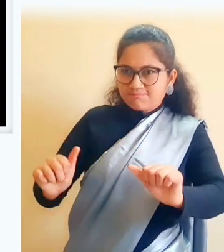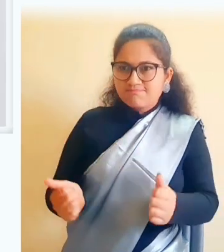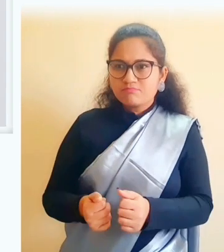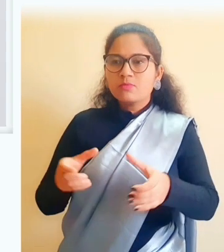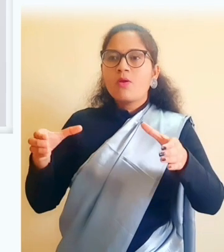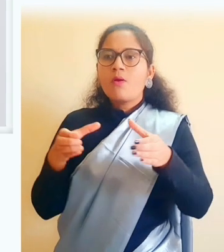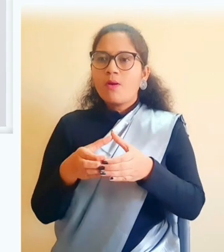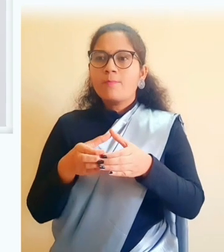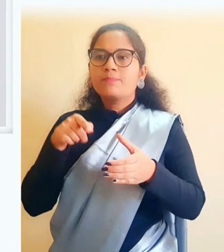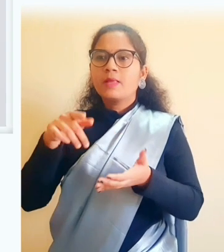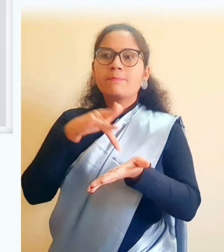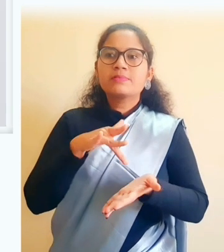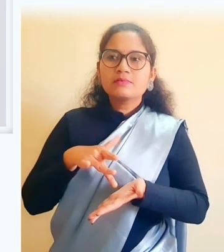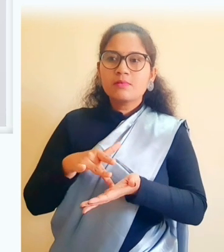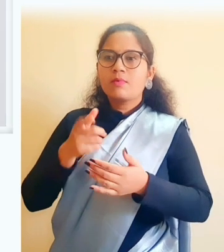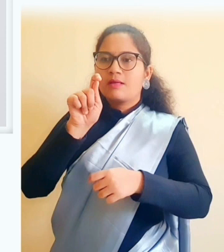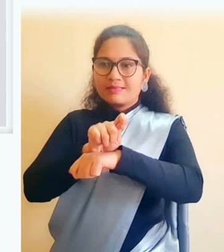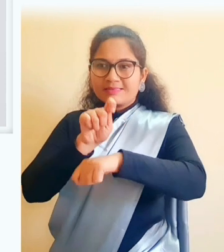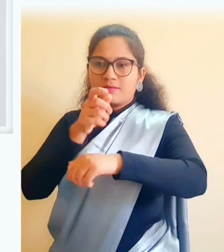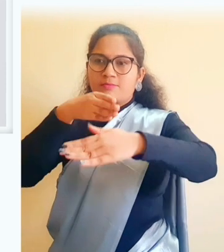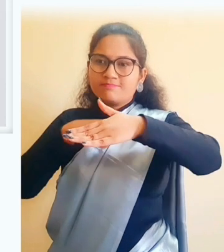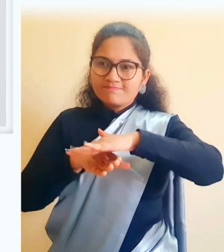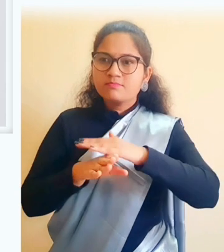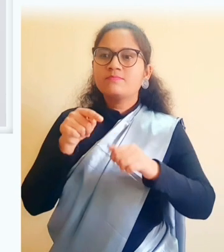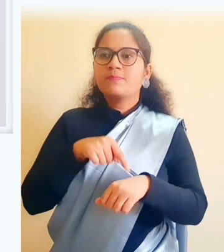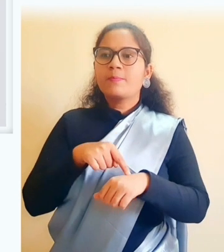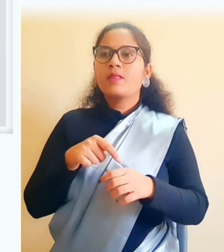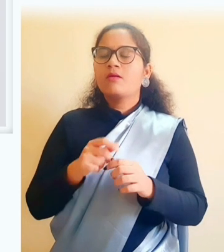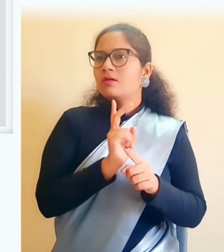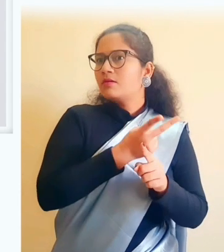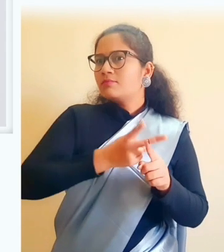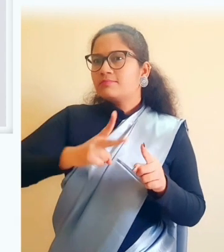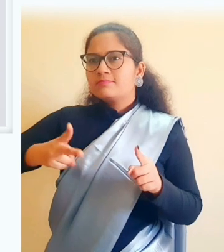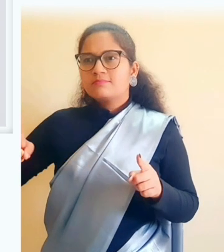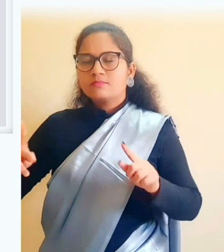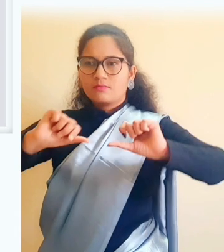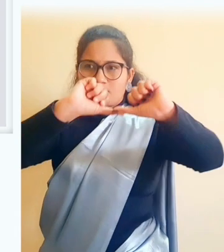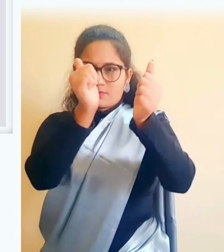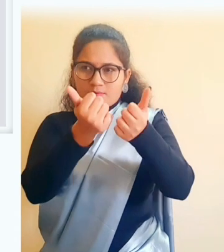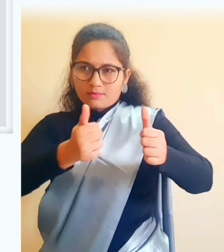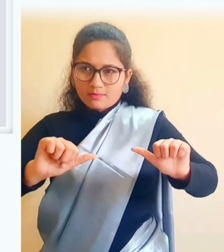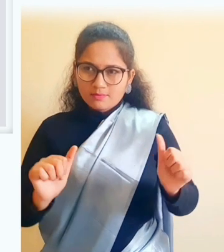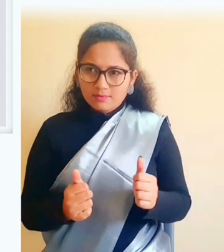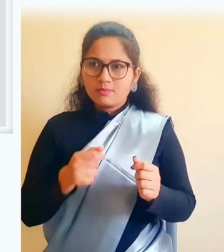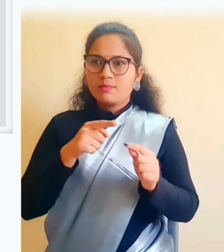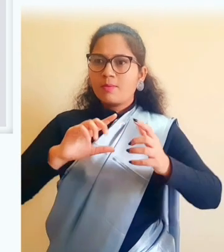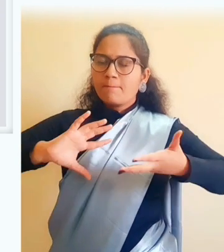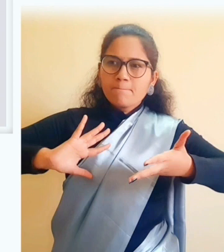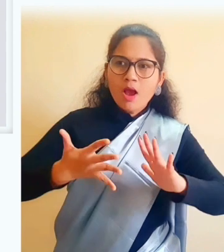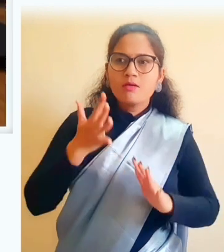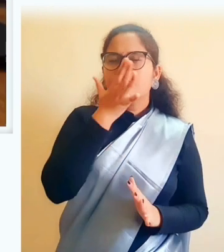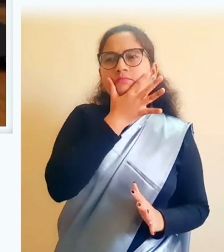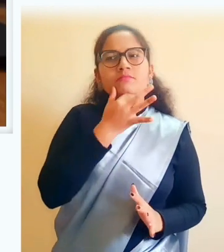collection. The gopurams at the entrance of the temple and the multi-tiered delftware vases share the pyramidal